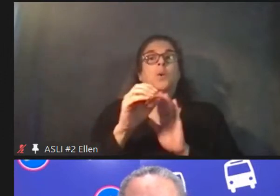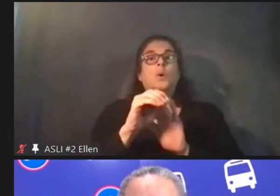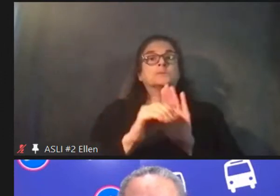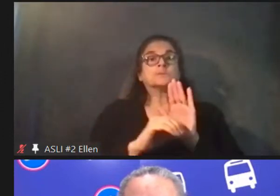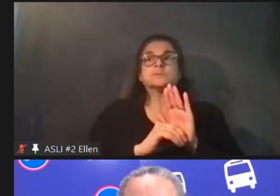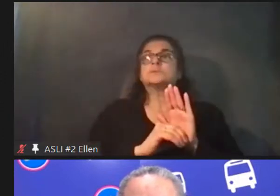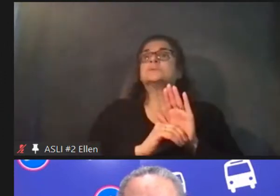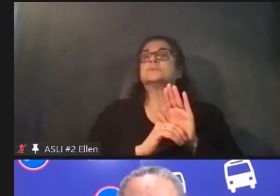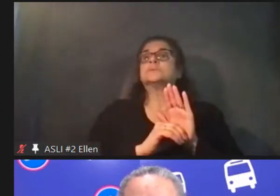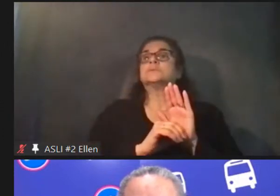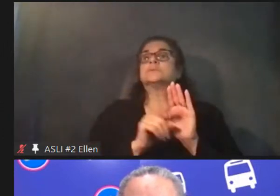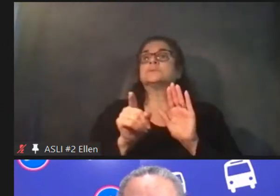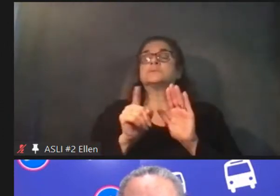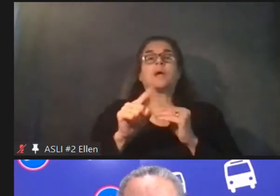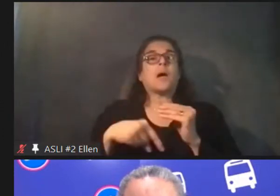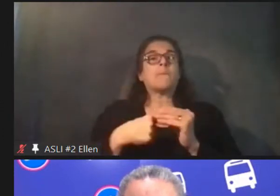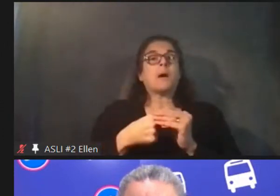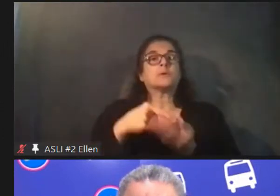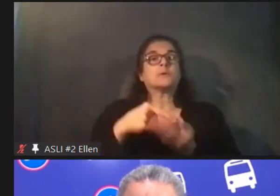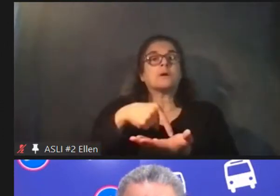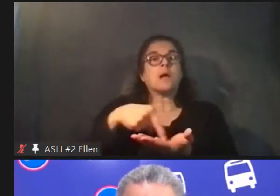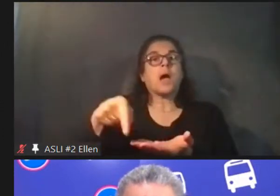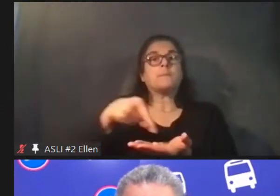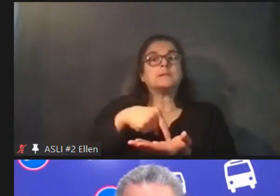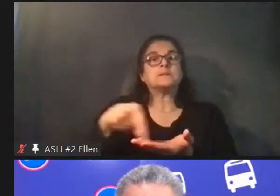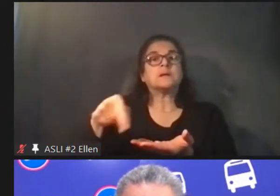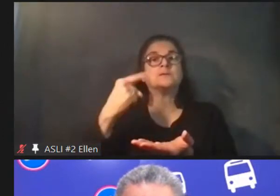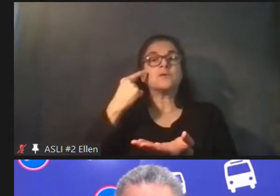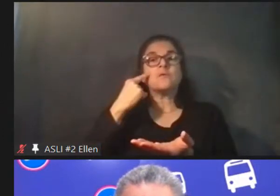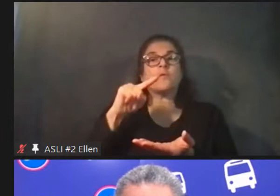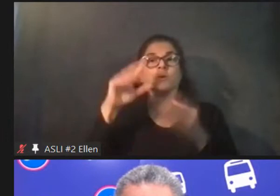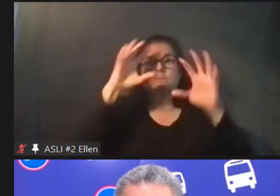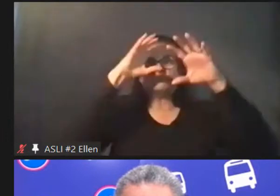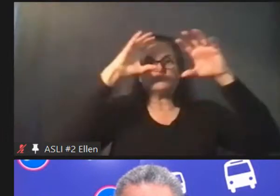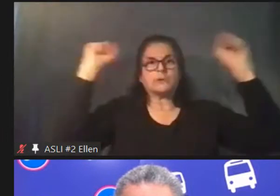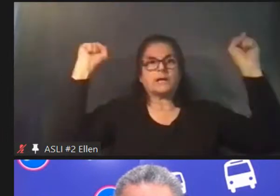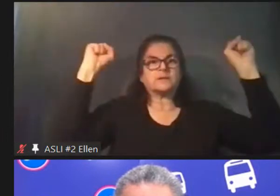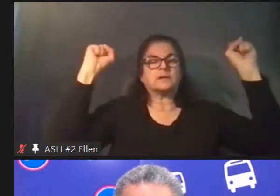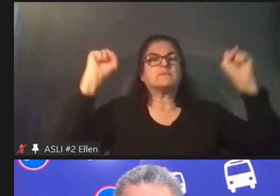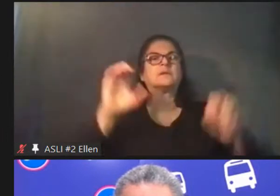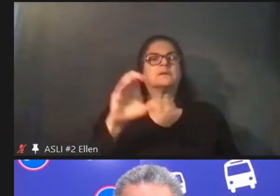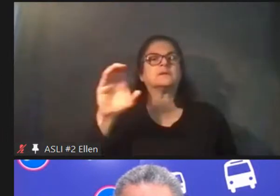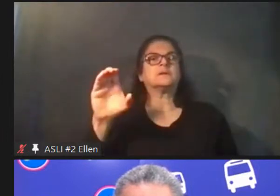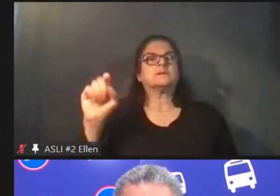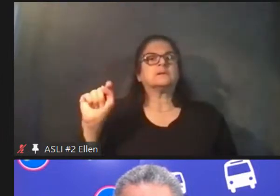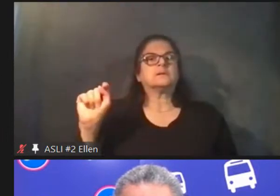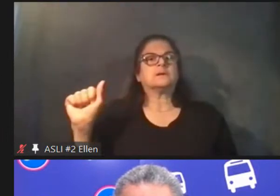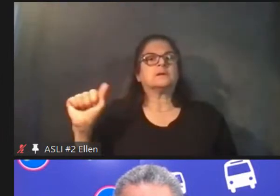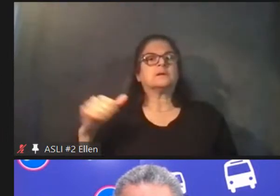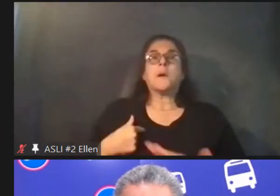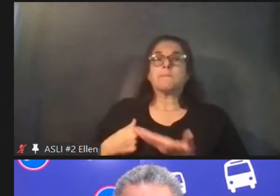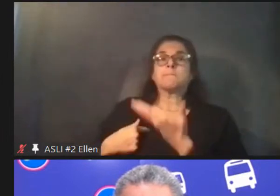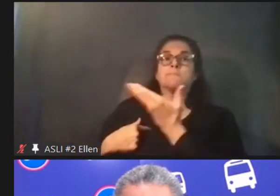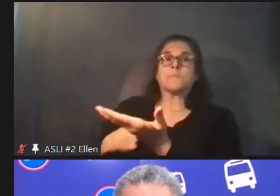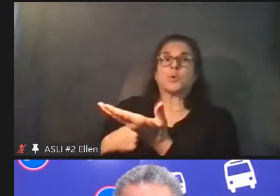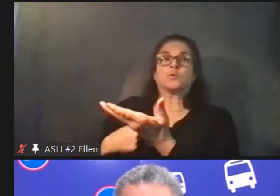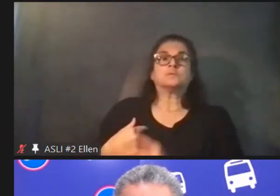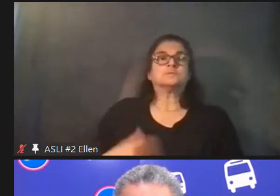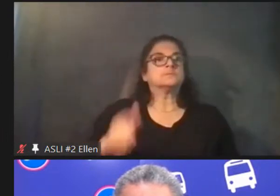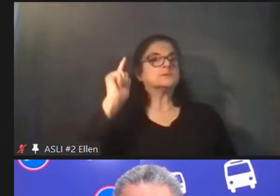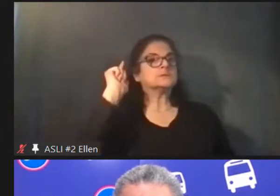015-47 regarding compensation of the president of the Chicago Transit Authority. So moved.